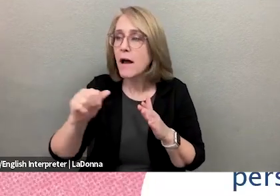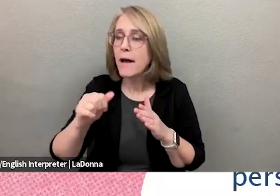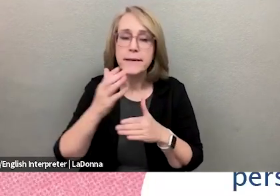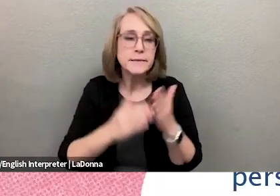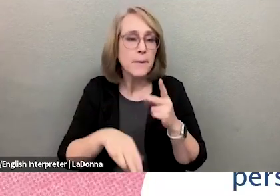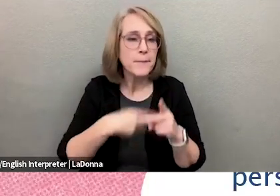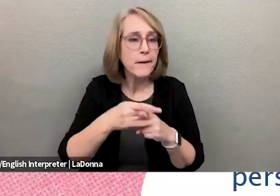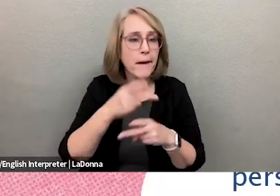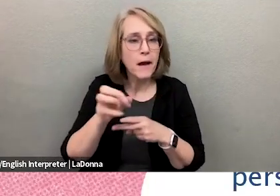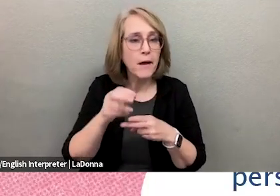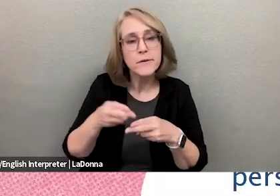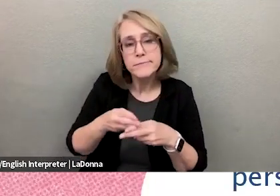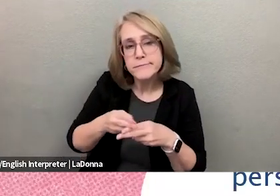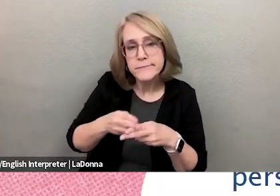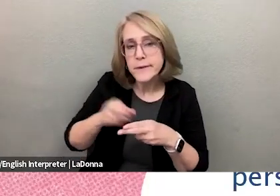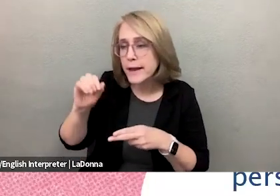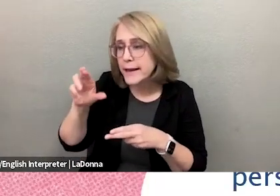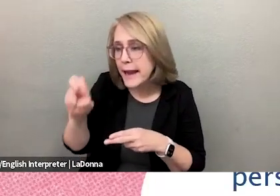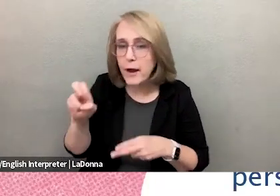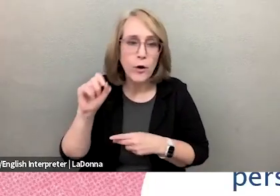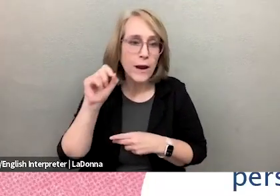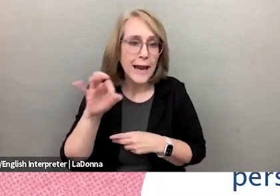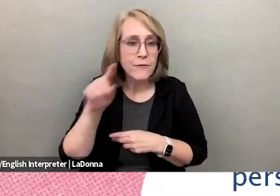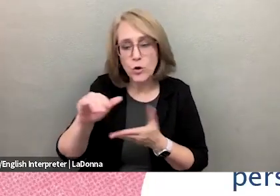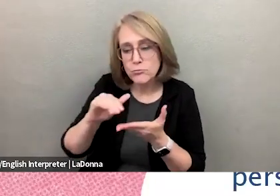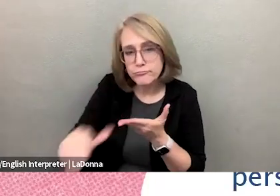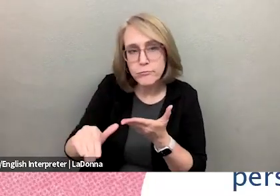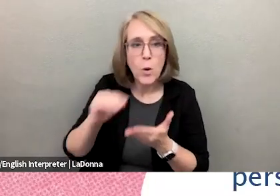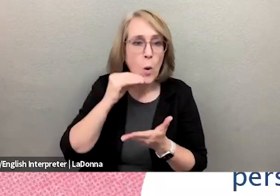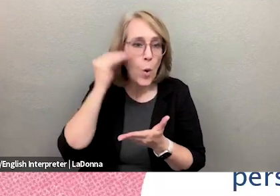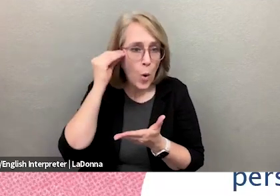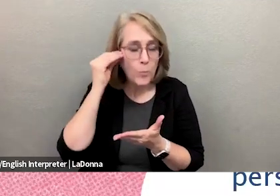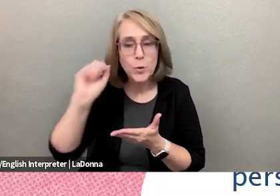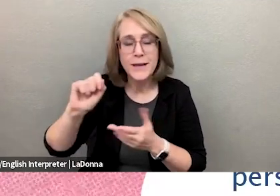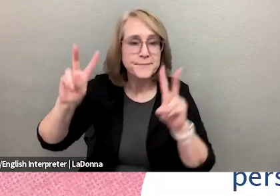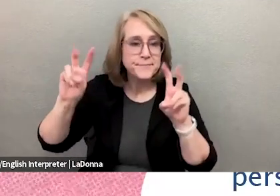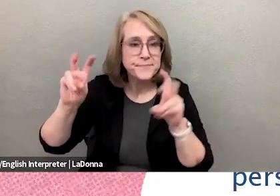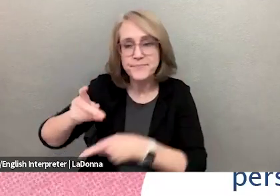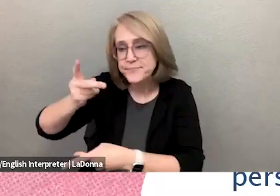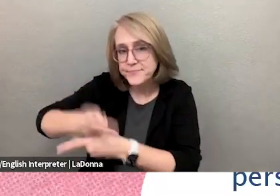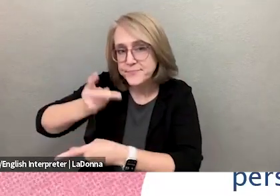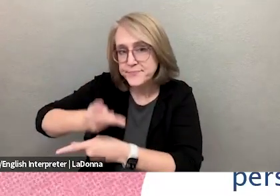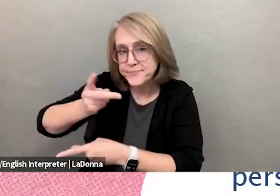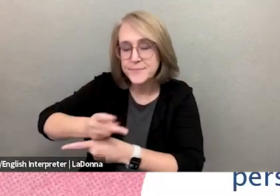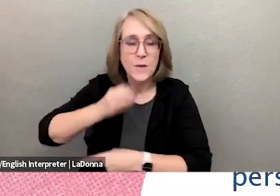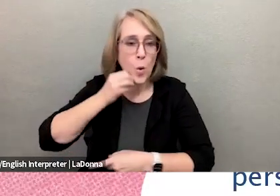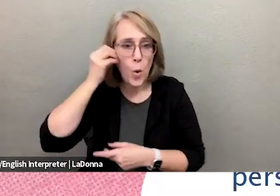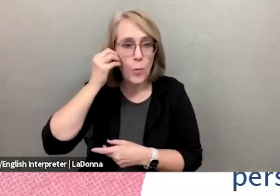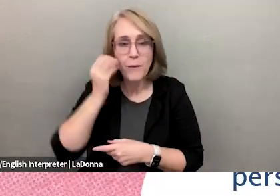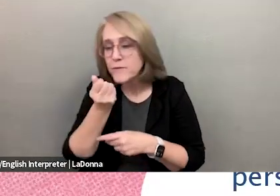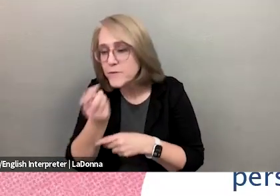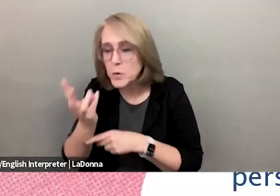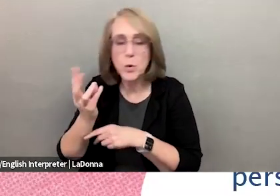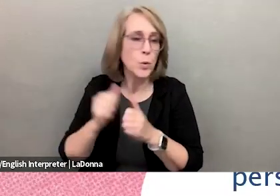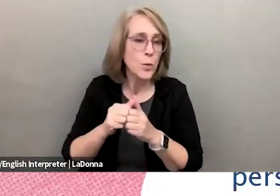care that you get if you are being discharged from the hospital and you need some care within your home and there's some